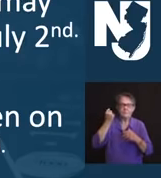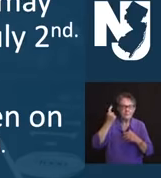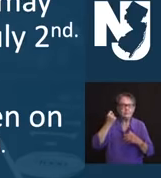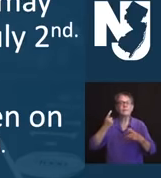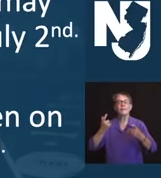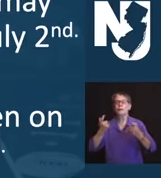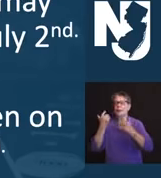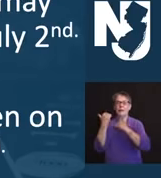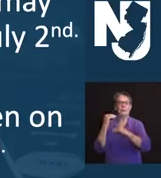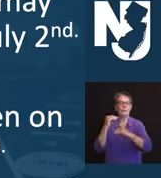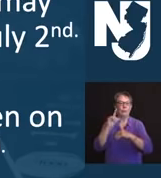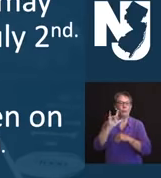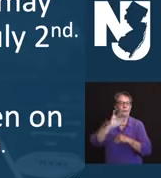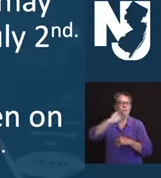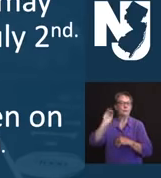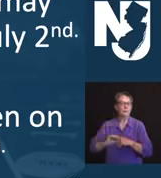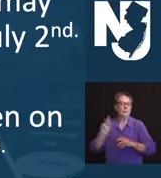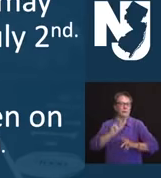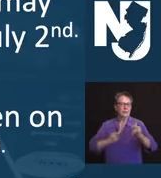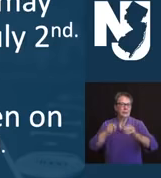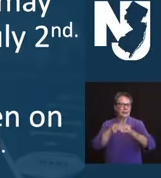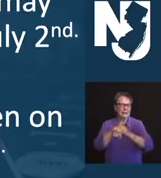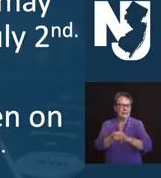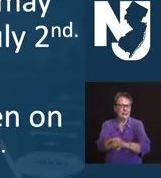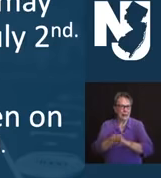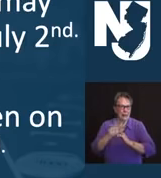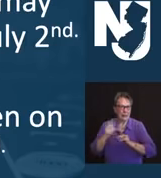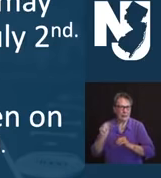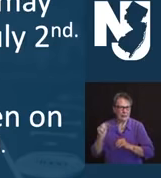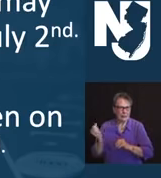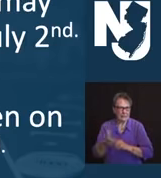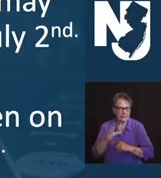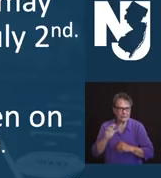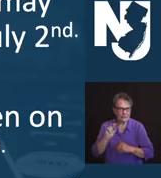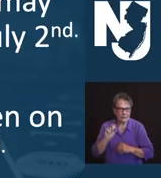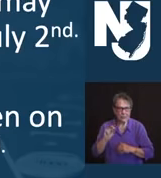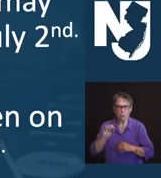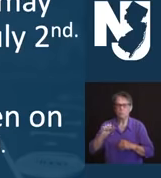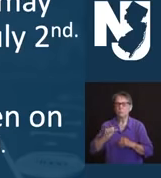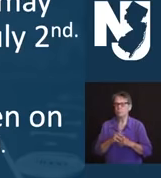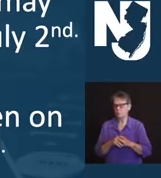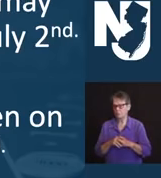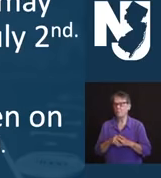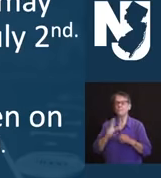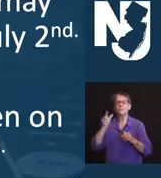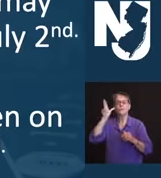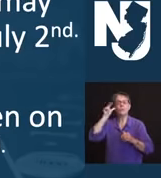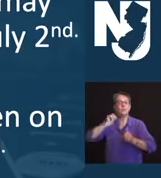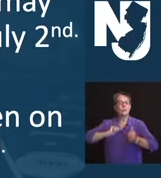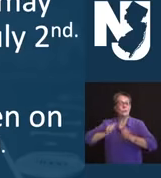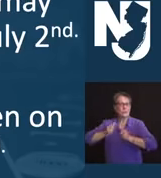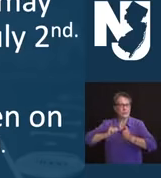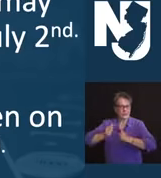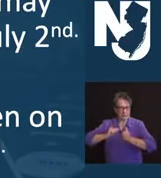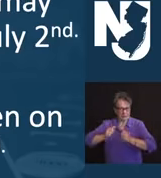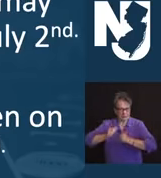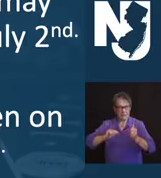in-person bets, including at their sports books and lounges, as long as they abide by applicable